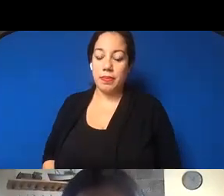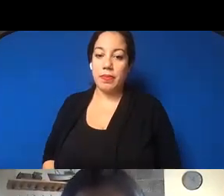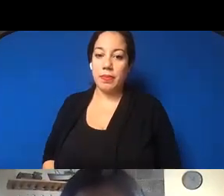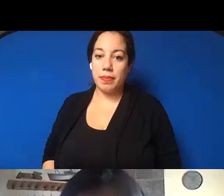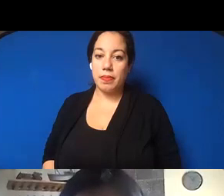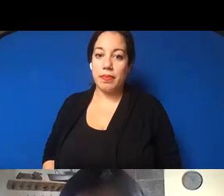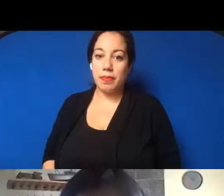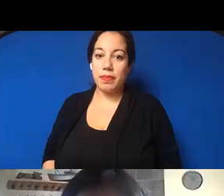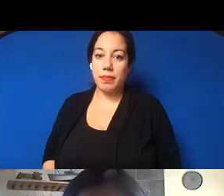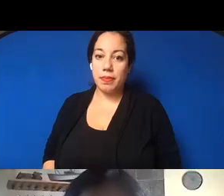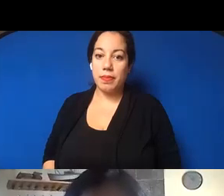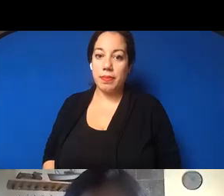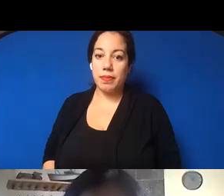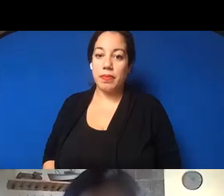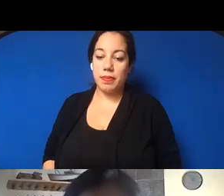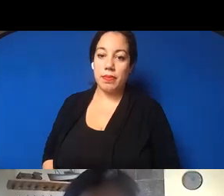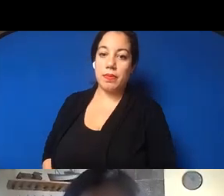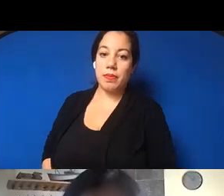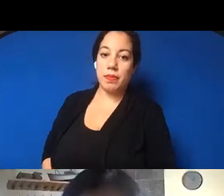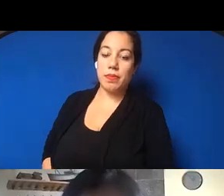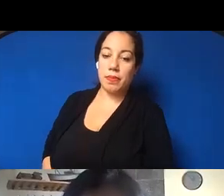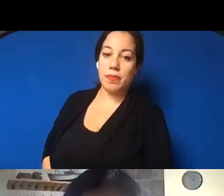These are some of the initiatives that we have.